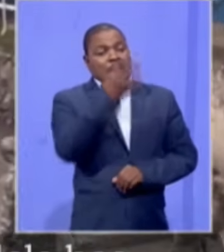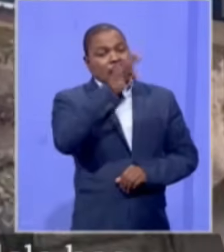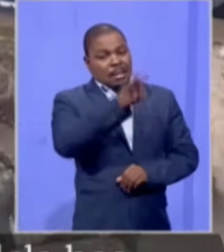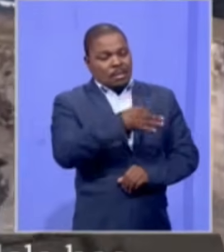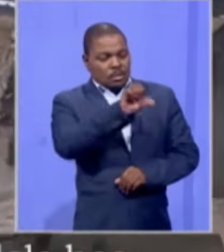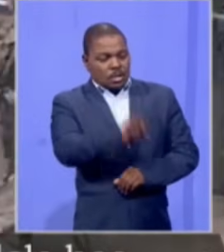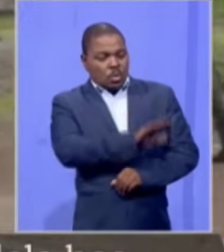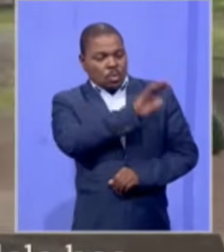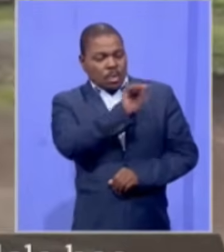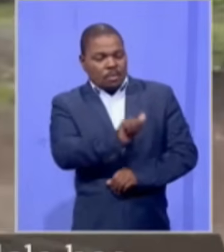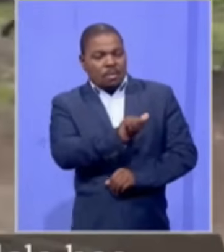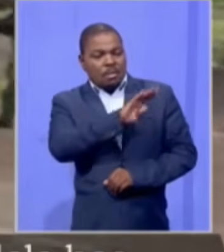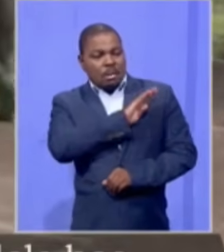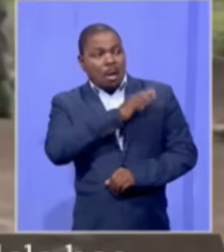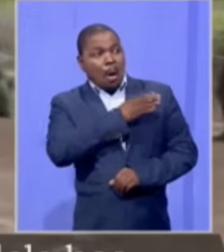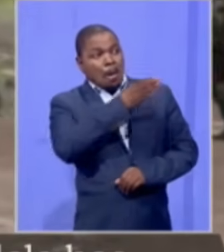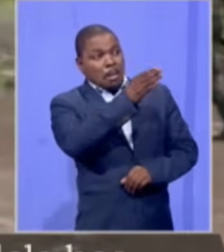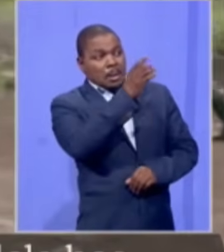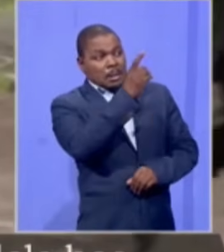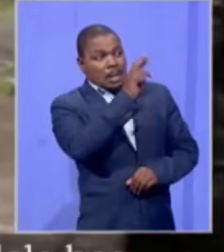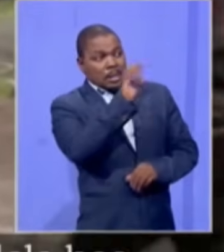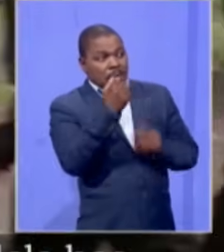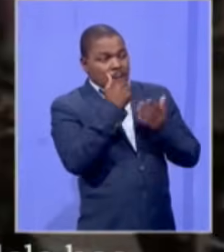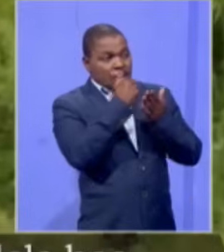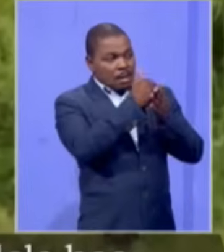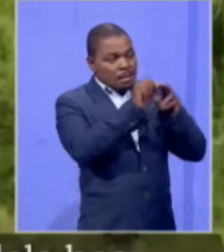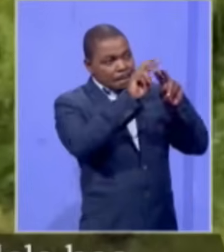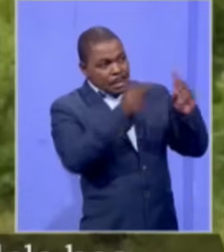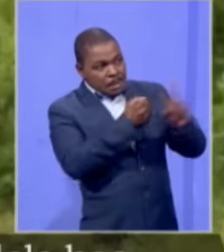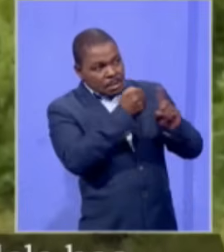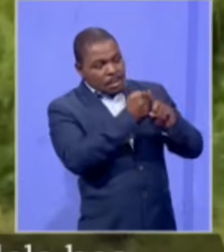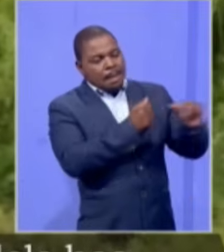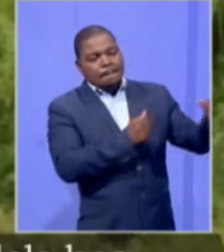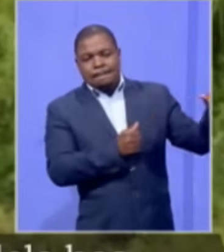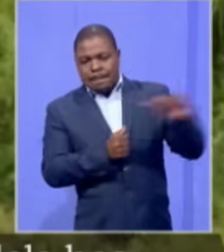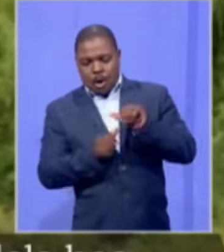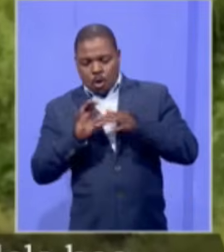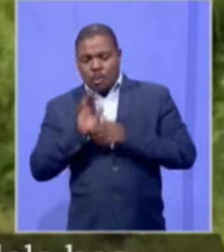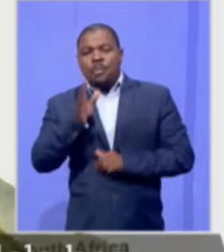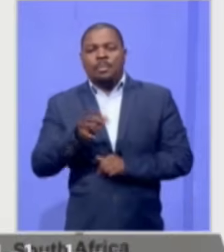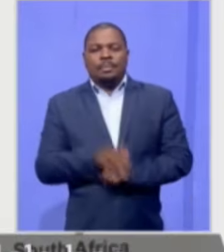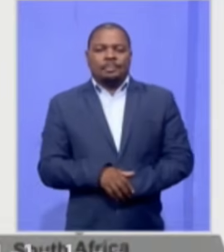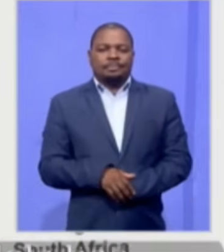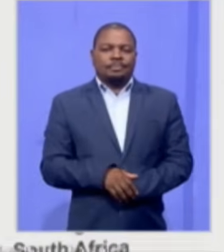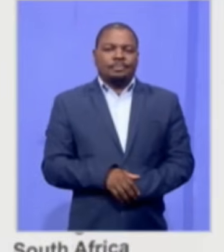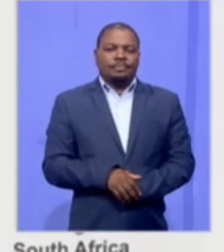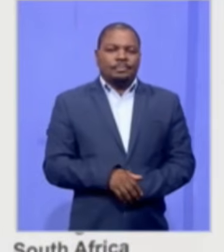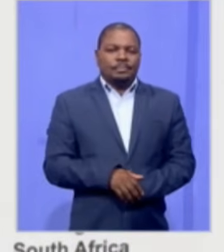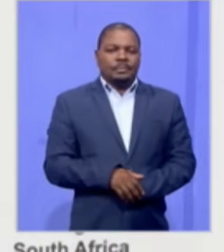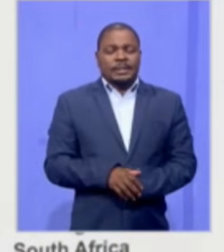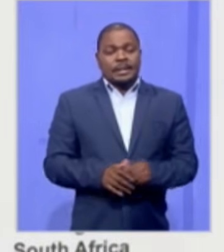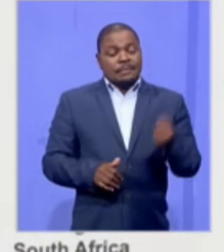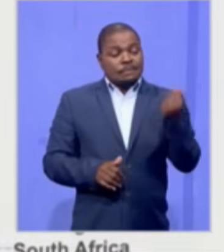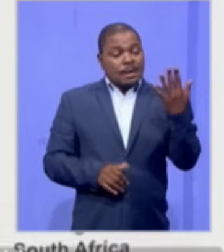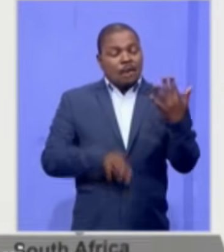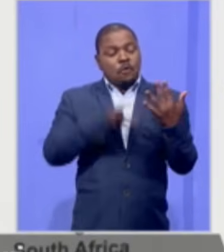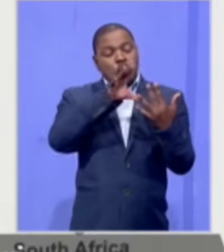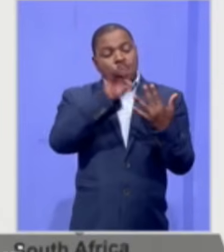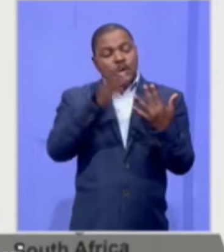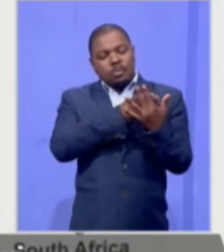a ileng a romelwa DRC a ho ilo boloka khotso a tla kgutlisetswa kwano lapeng. There were 5 options that were